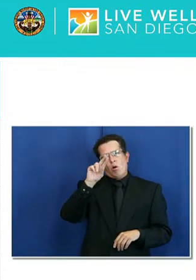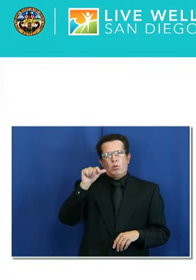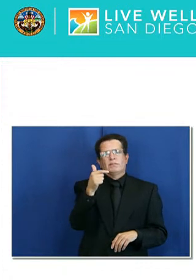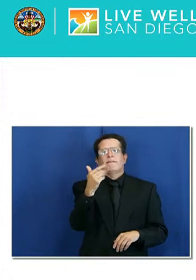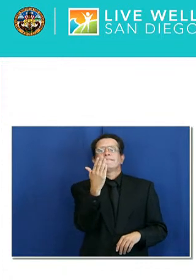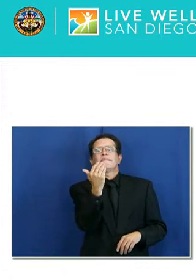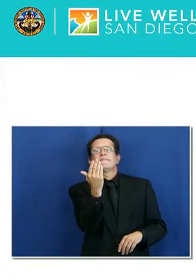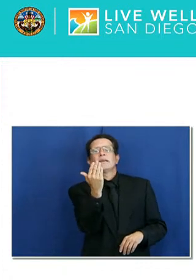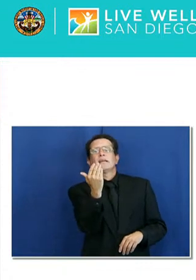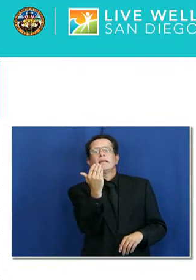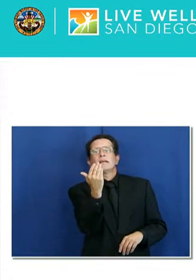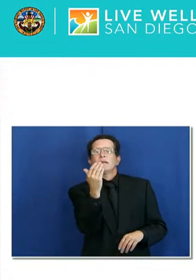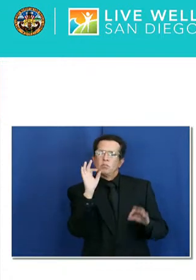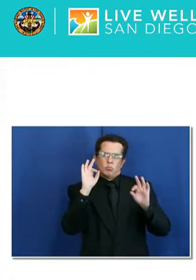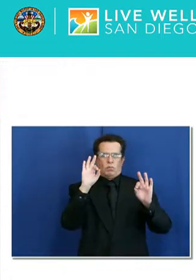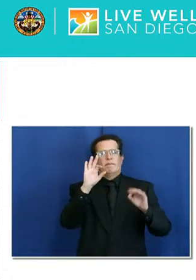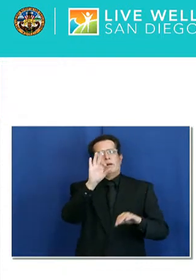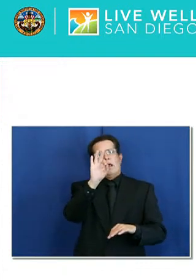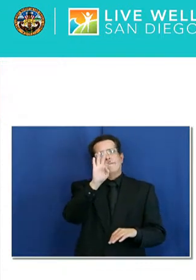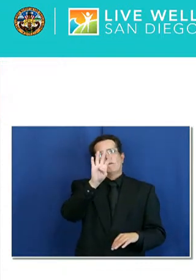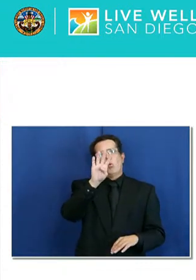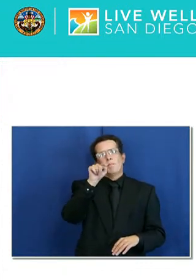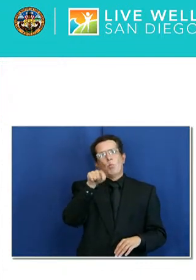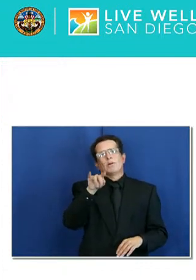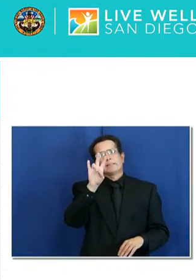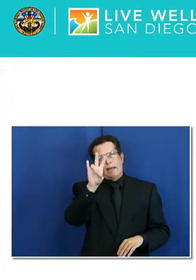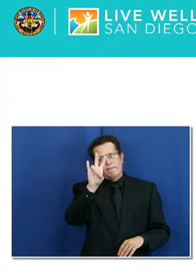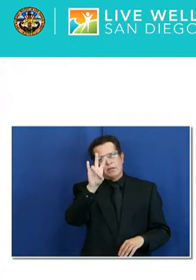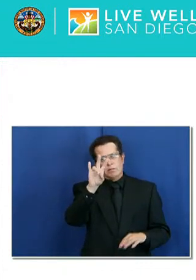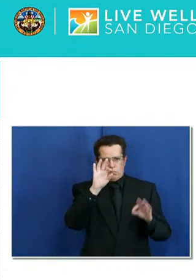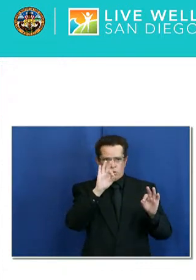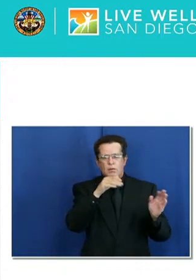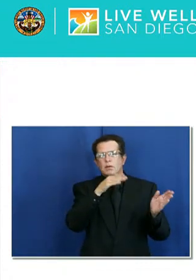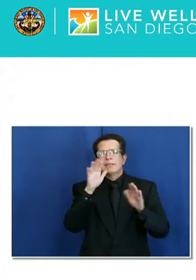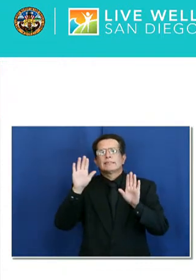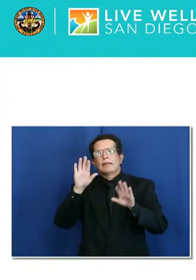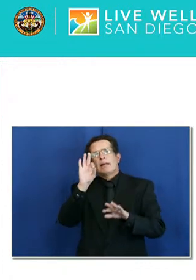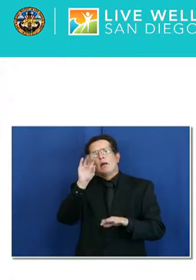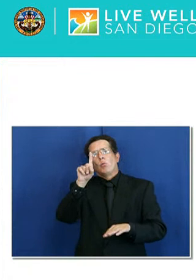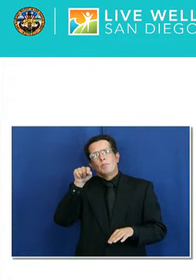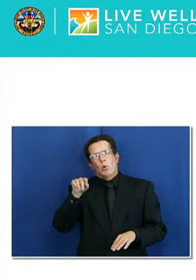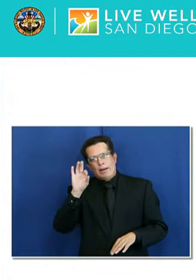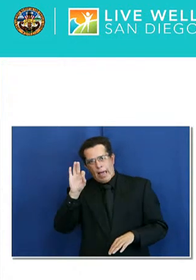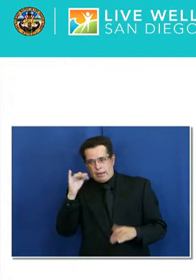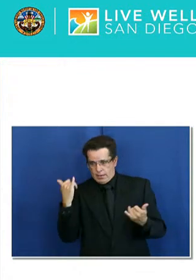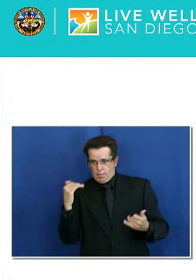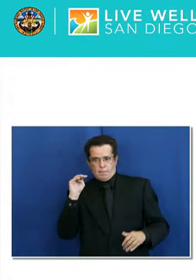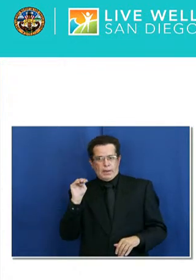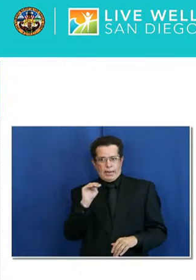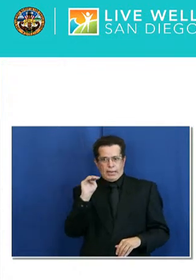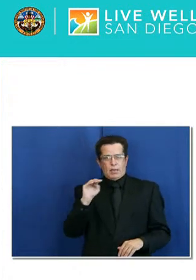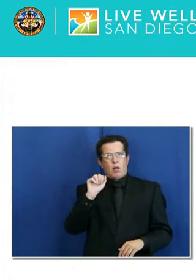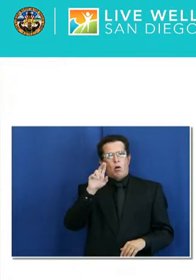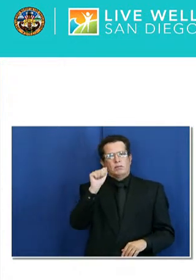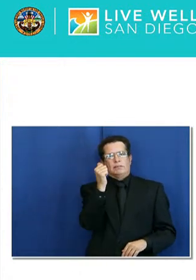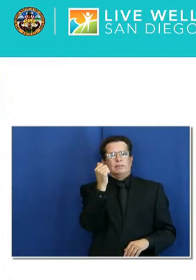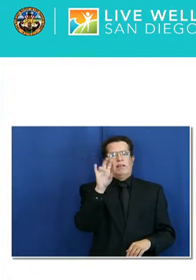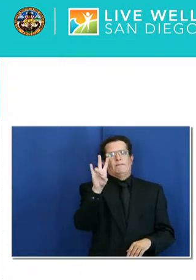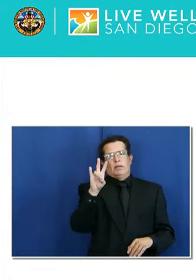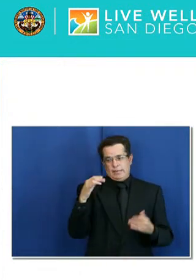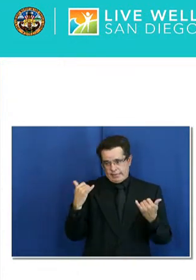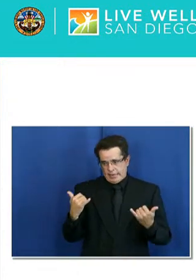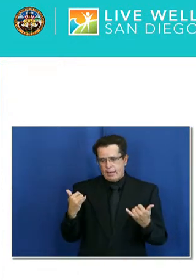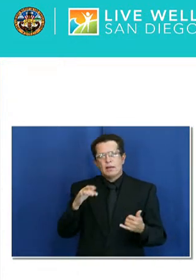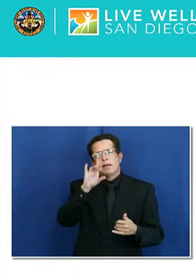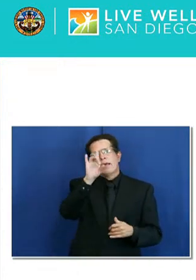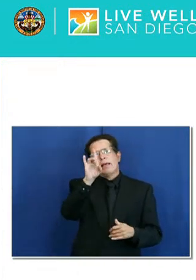15th. We were at 94.7, Sunday 91.9, and today, Monday, August 17th, we